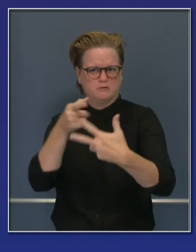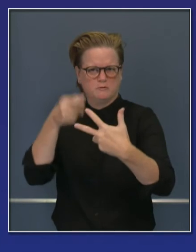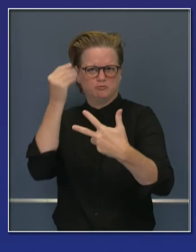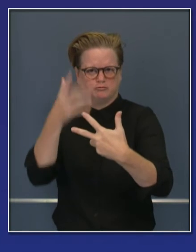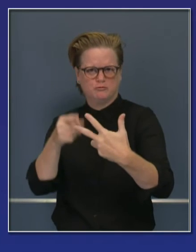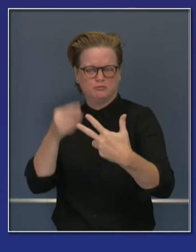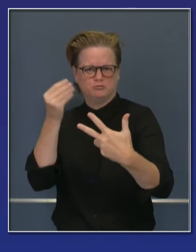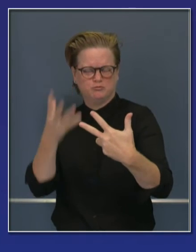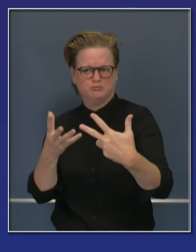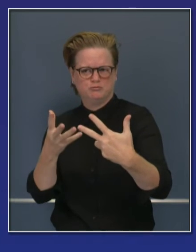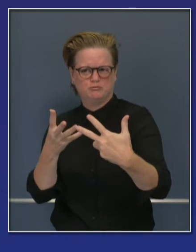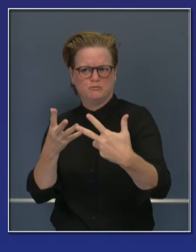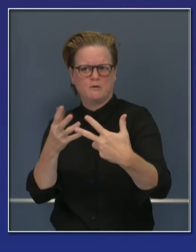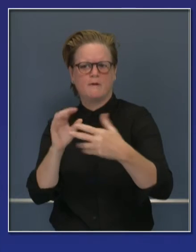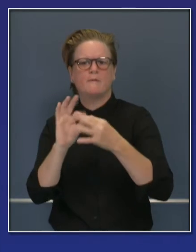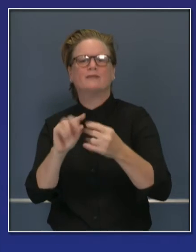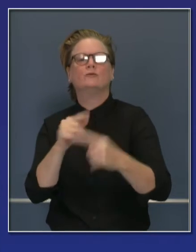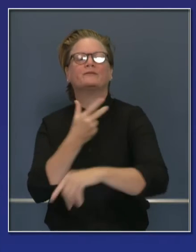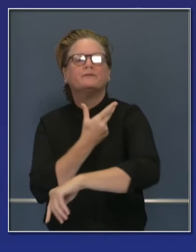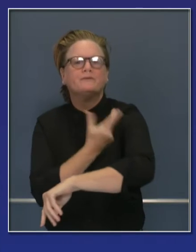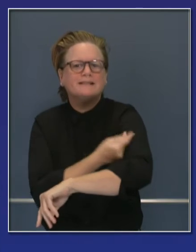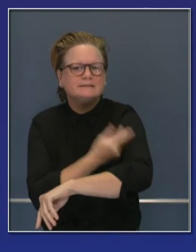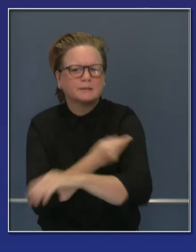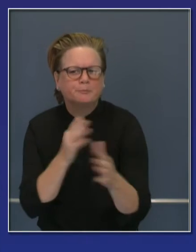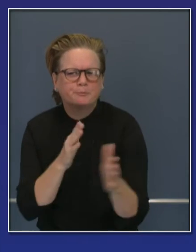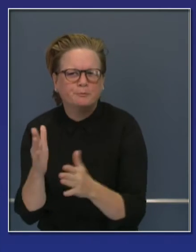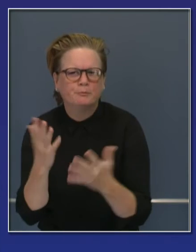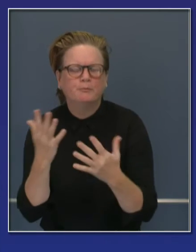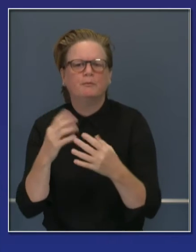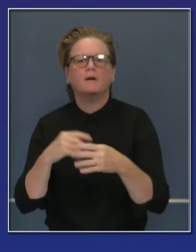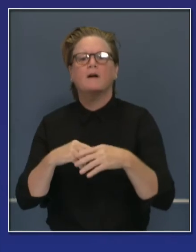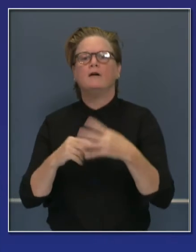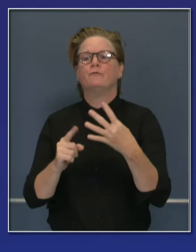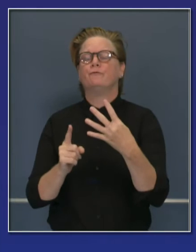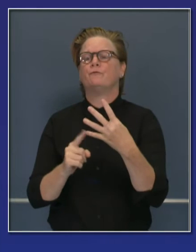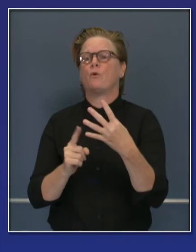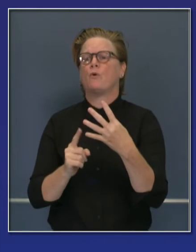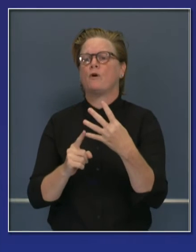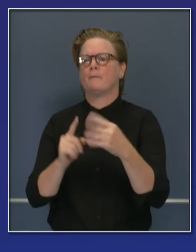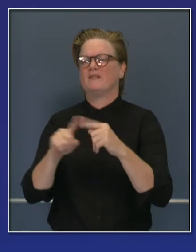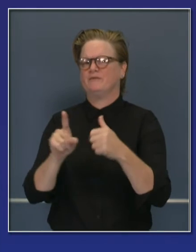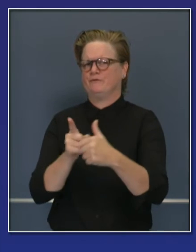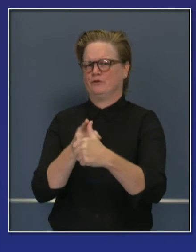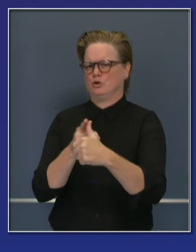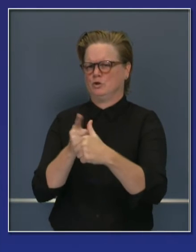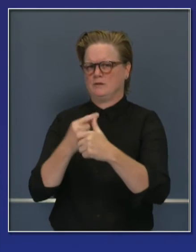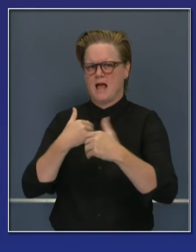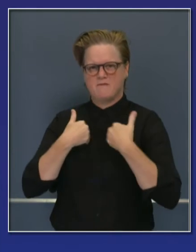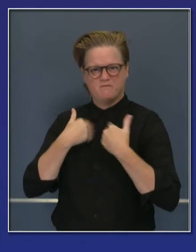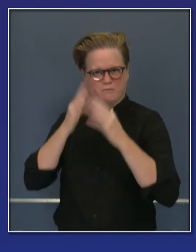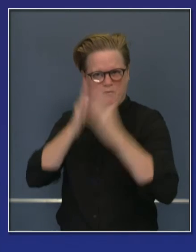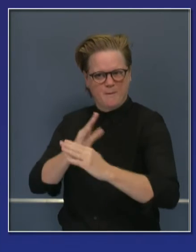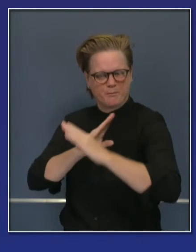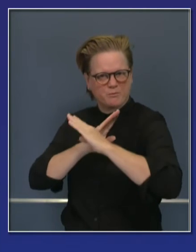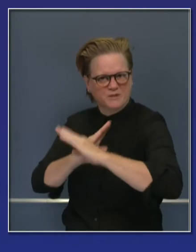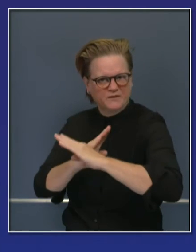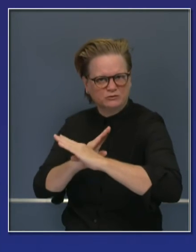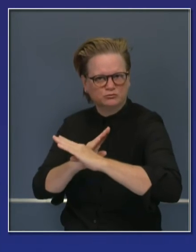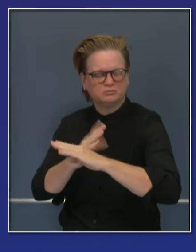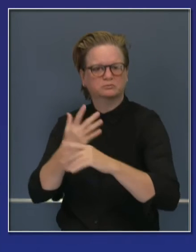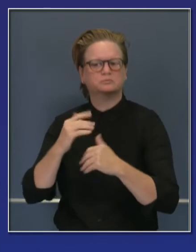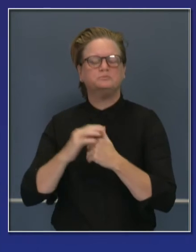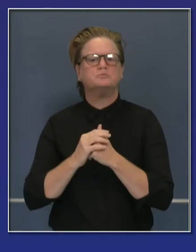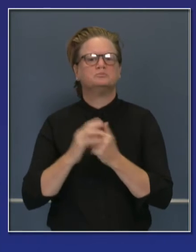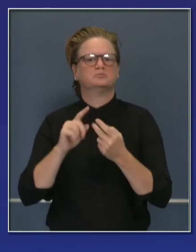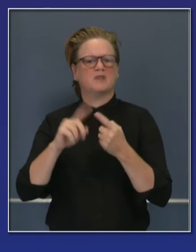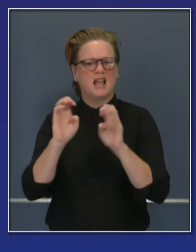we've taken from the beginning of this pandemic, the 3-prong around prevention, testing, this notion of quarantining and isolating.